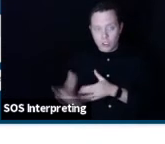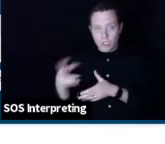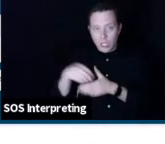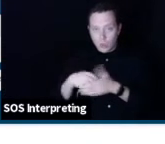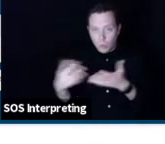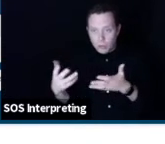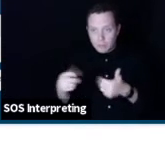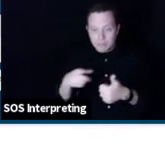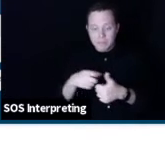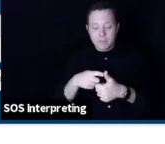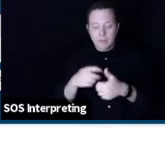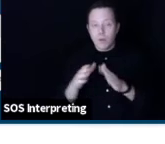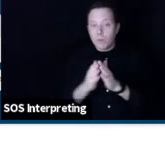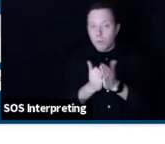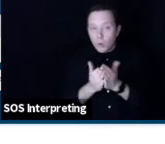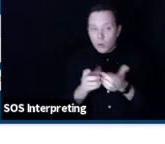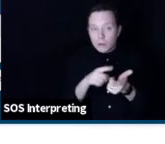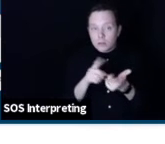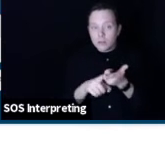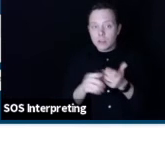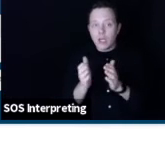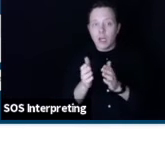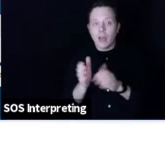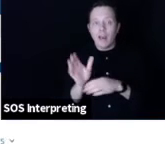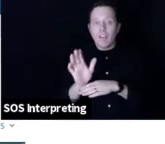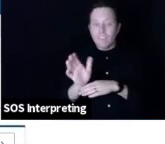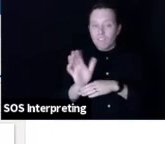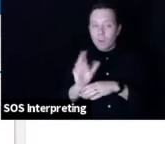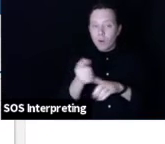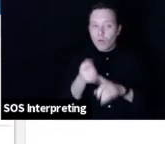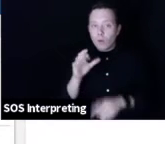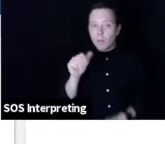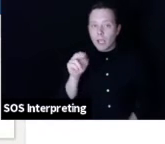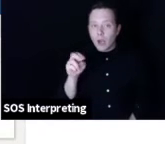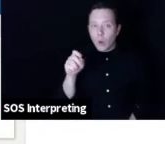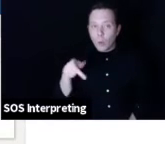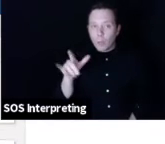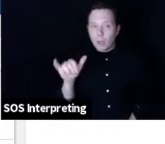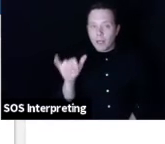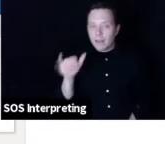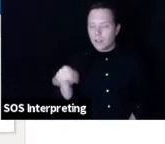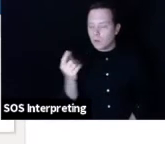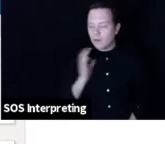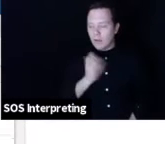books, videos from Canopy, which is one of our streaming video services,